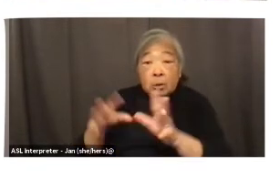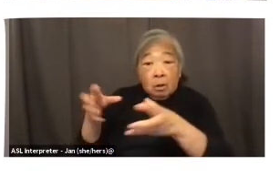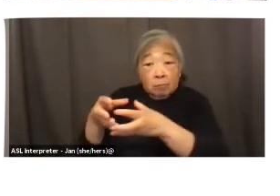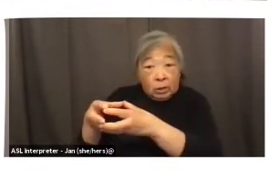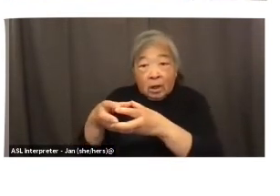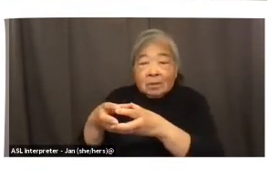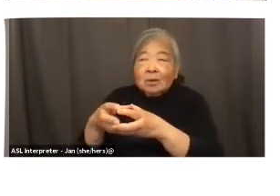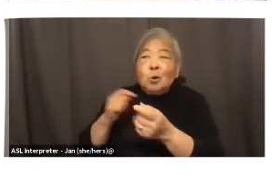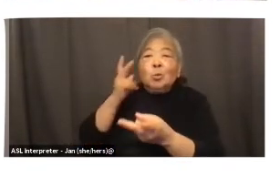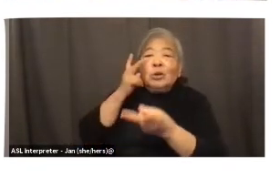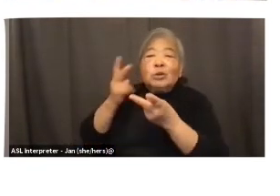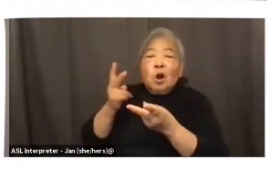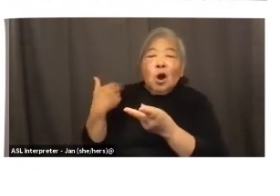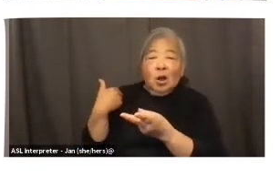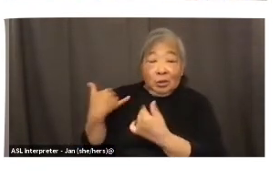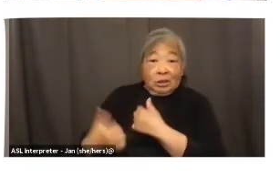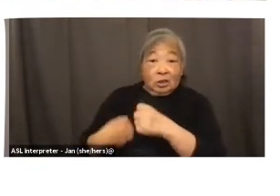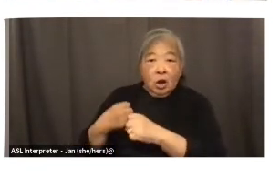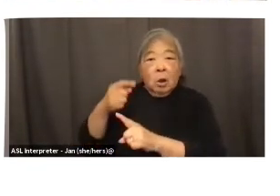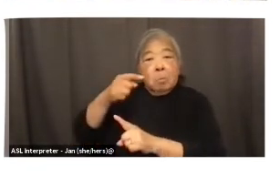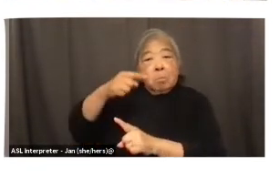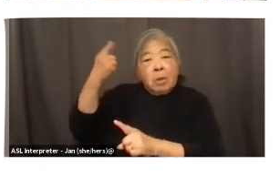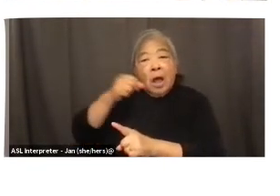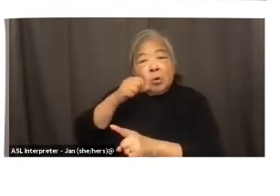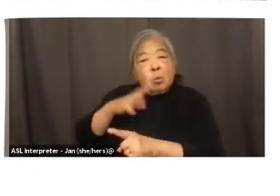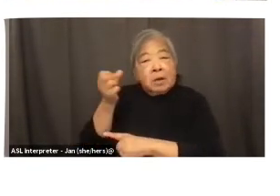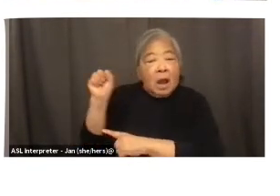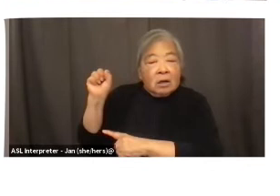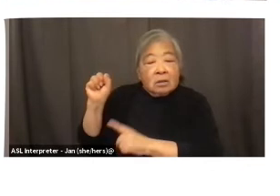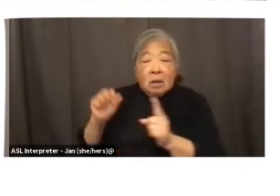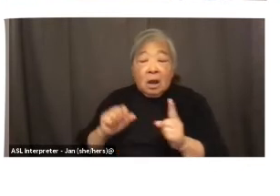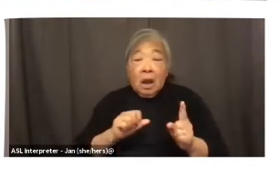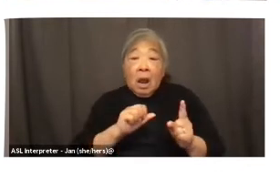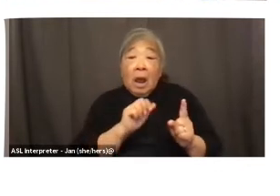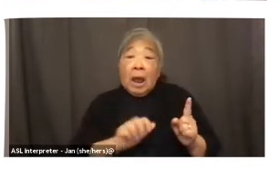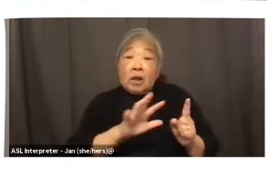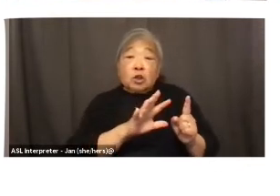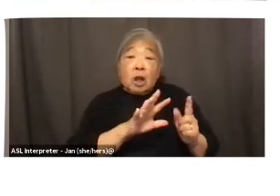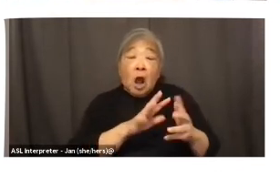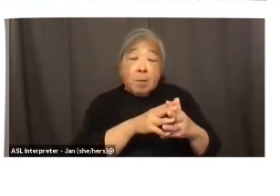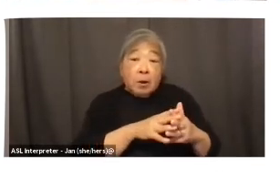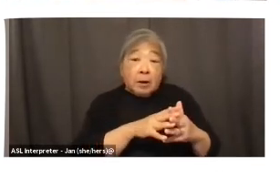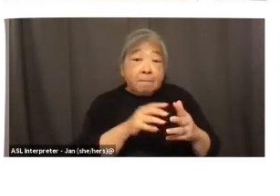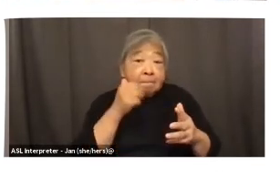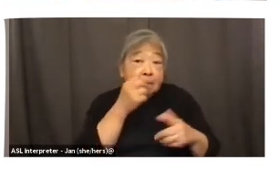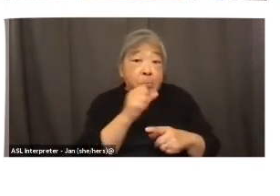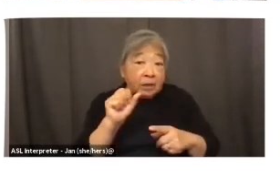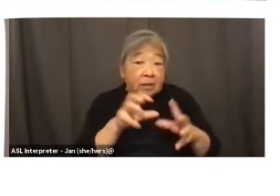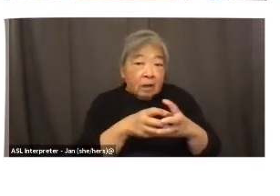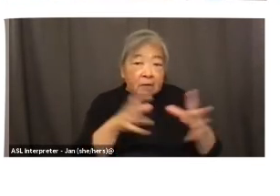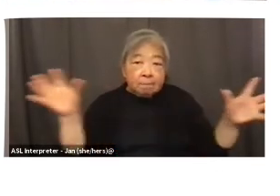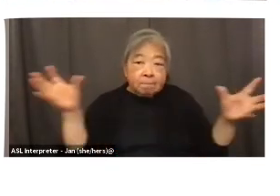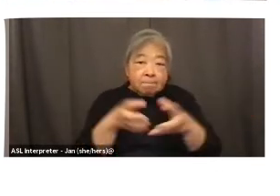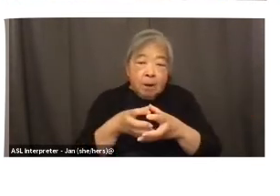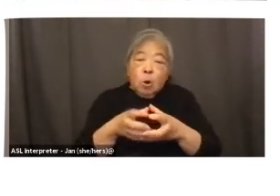this year when Black women radicals and the Asian American Feminist Collective wrote a Black and Asian feminist solidarity